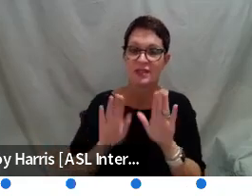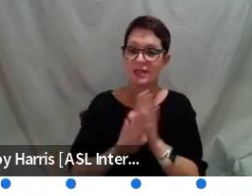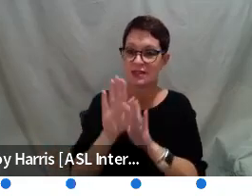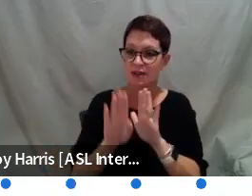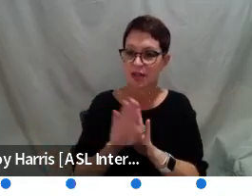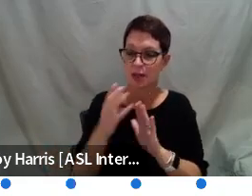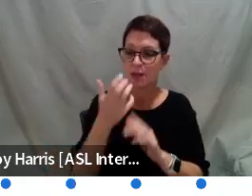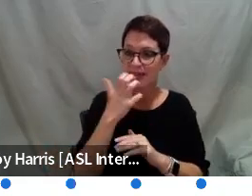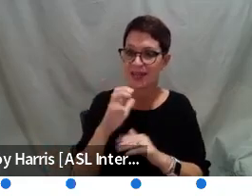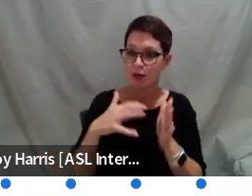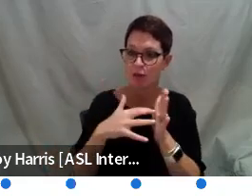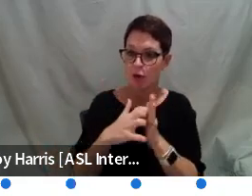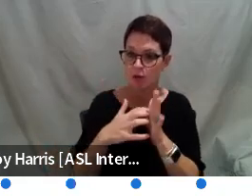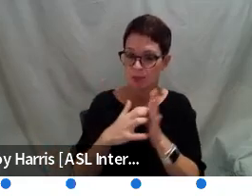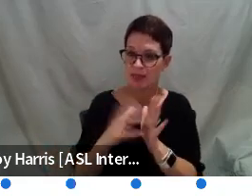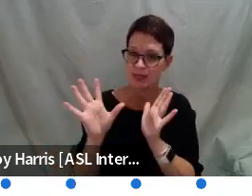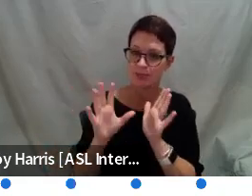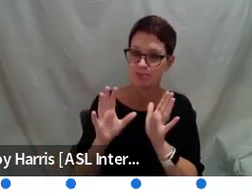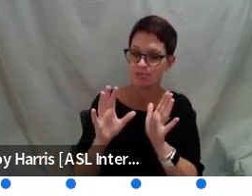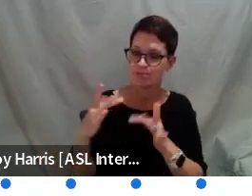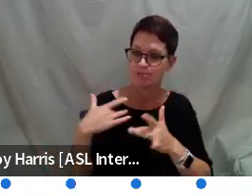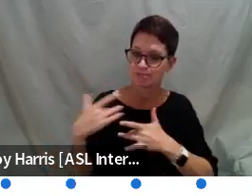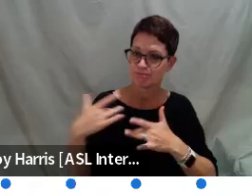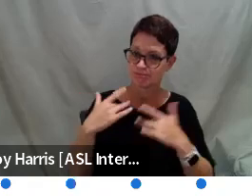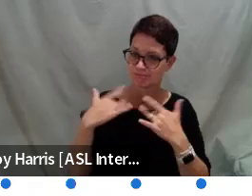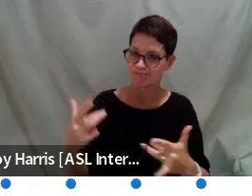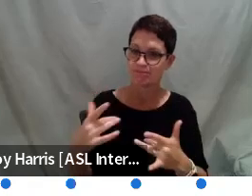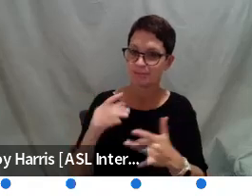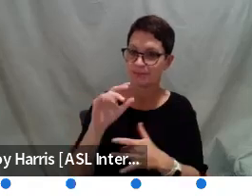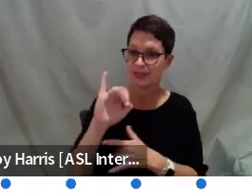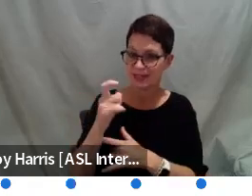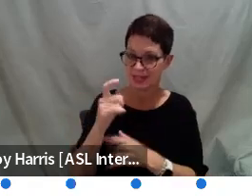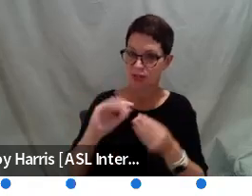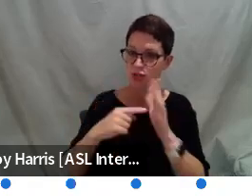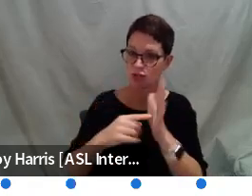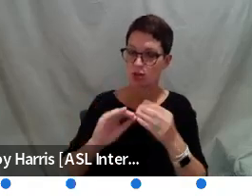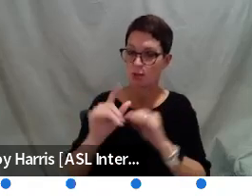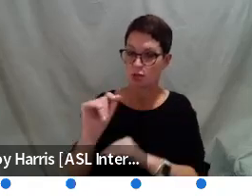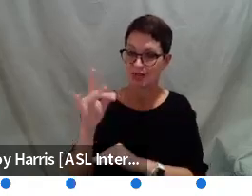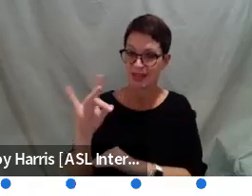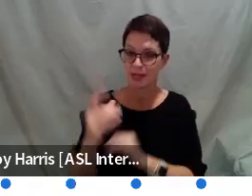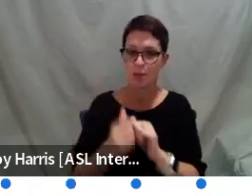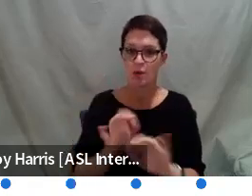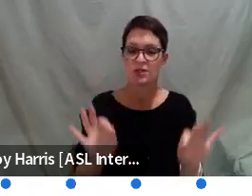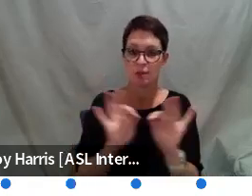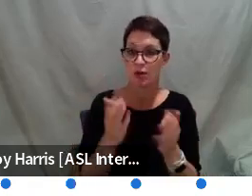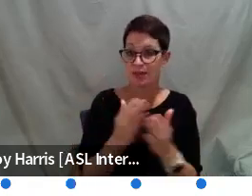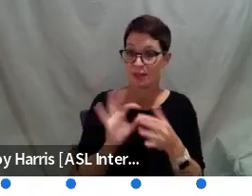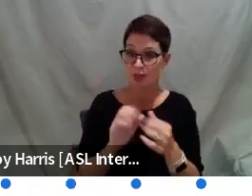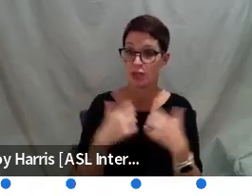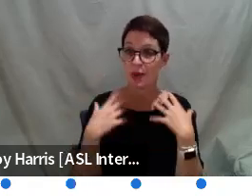a heat vulnerability index in 2018 to summarize the most important factors associated with